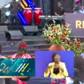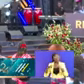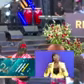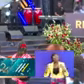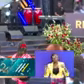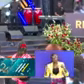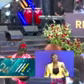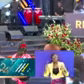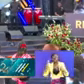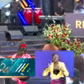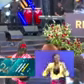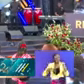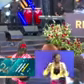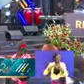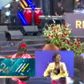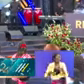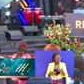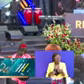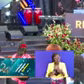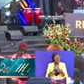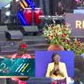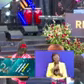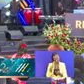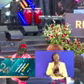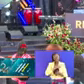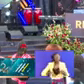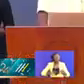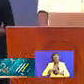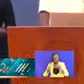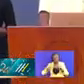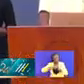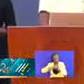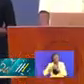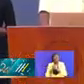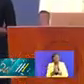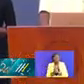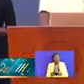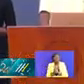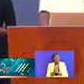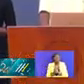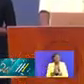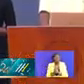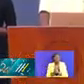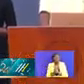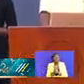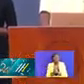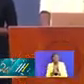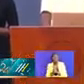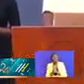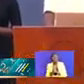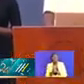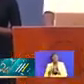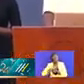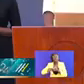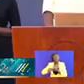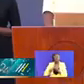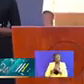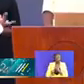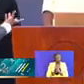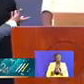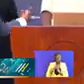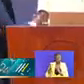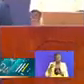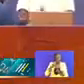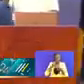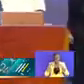what the Lord the Lord never changed the aggressiveness of Paul he just diverted